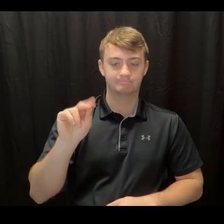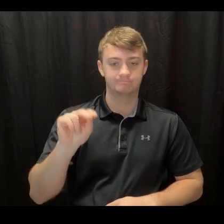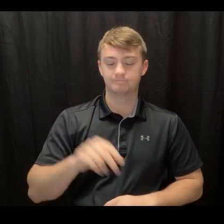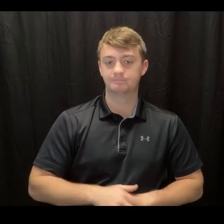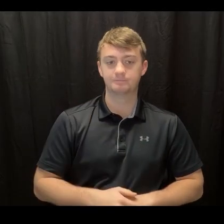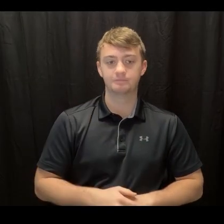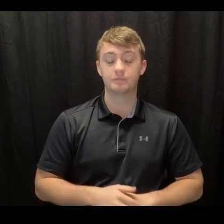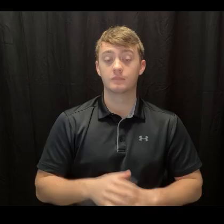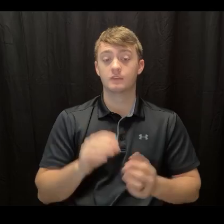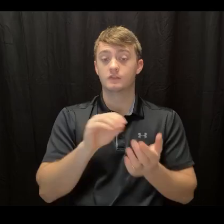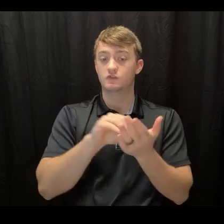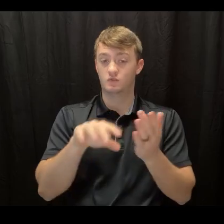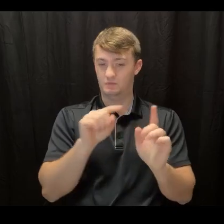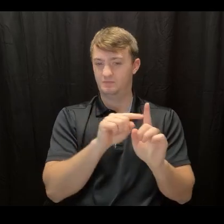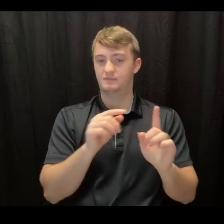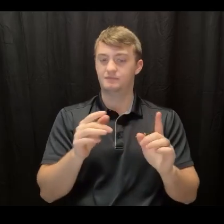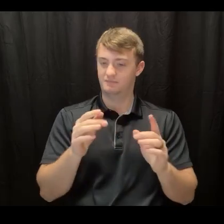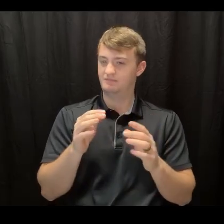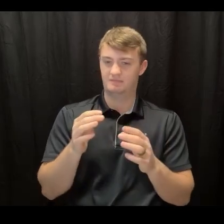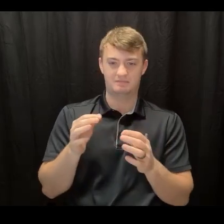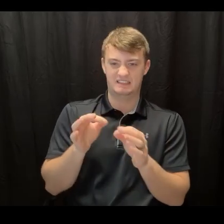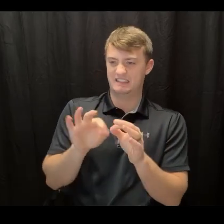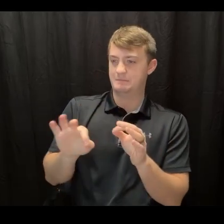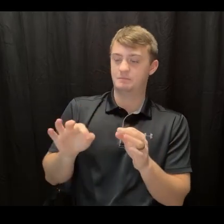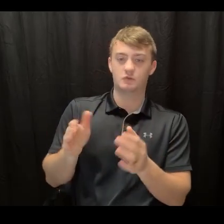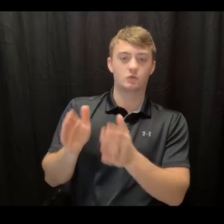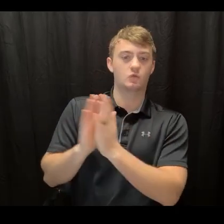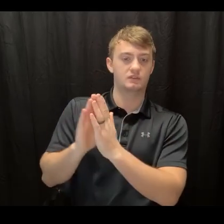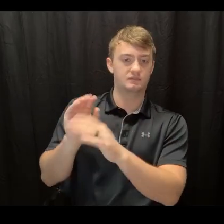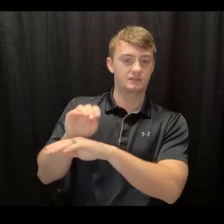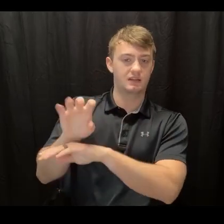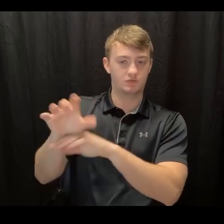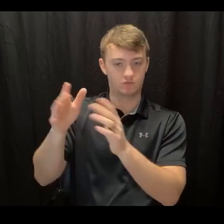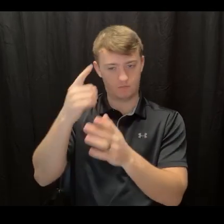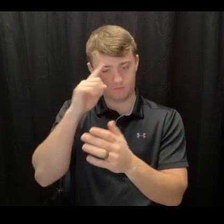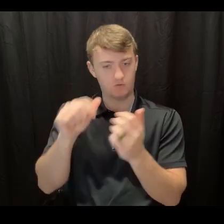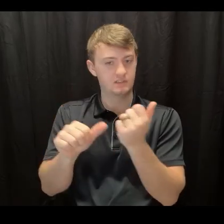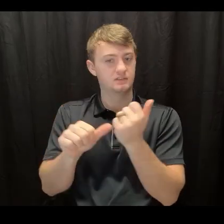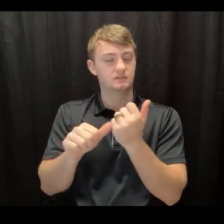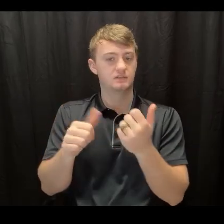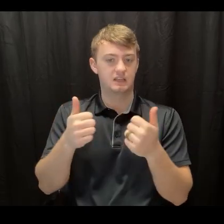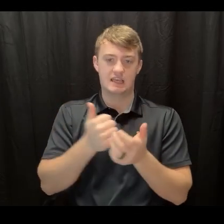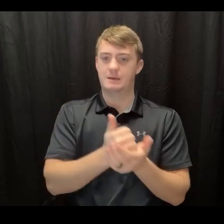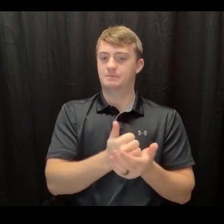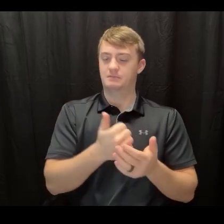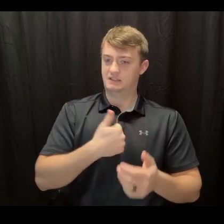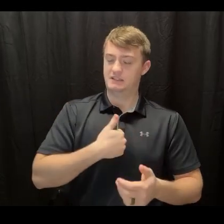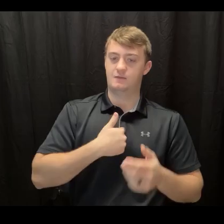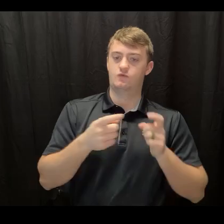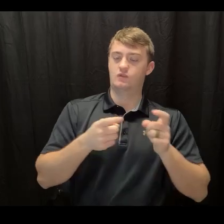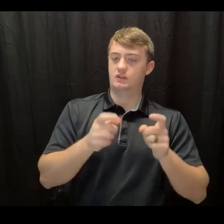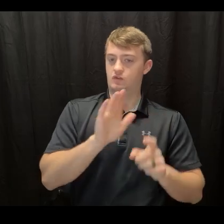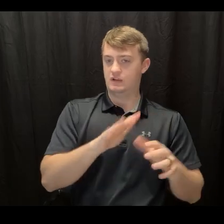No. The student simply requests to visit the school counselor for assistance in self-regulating her anxiety.